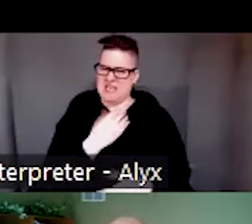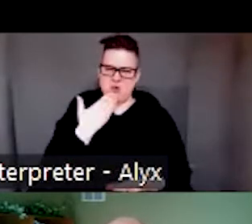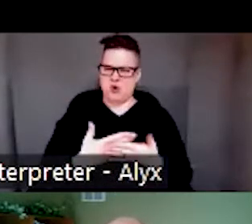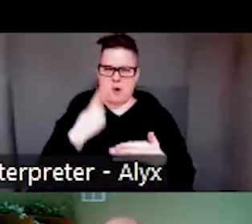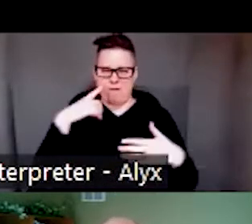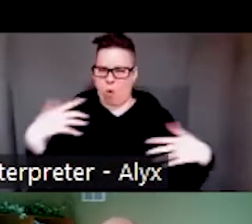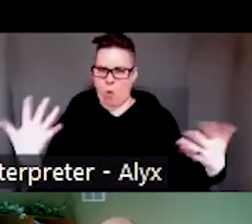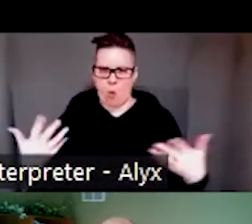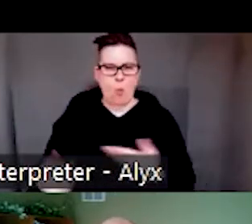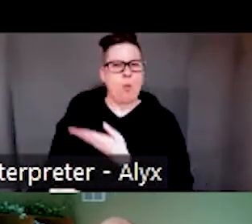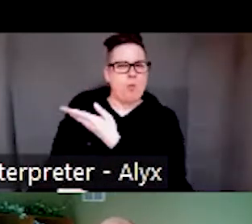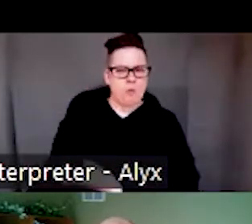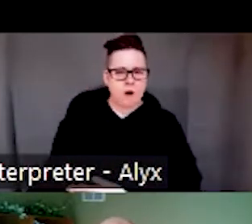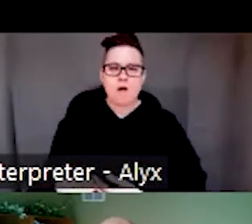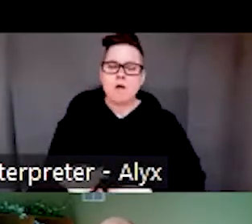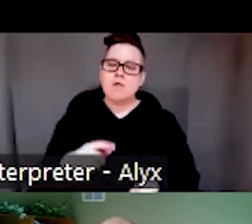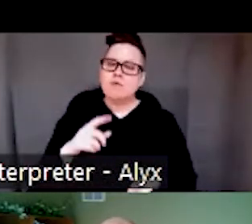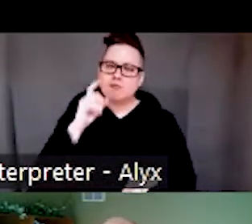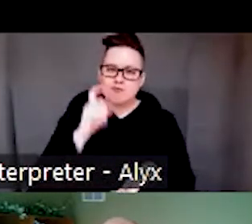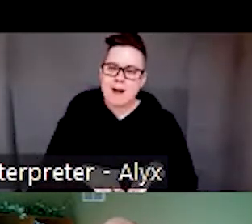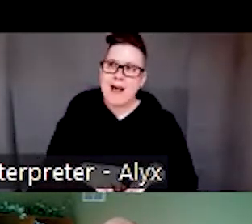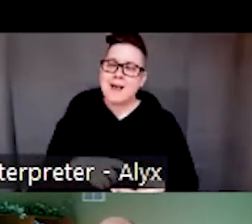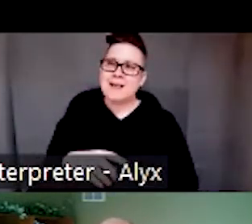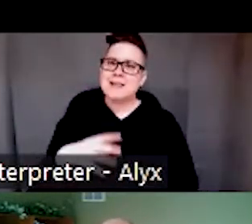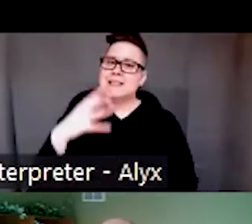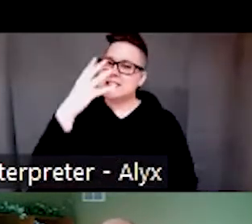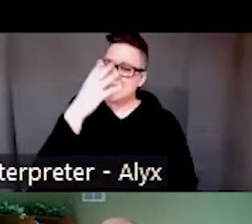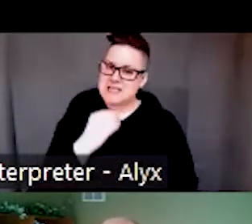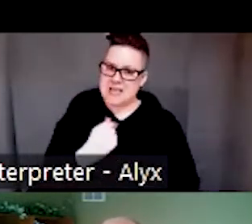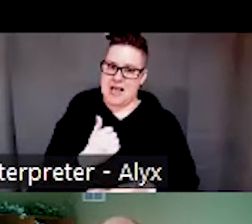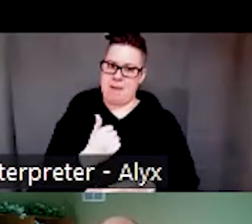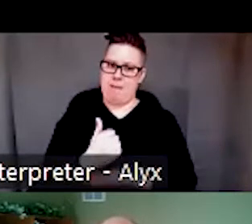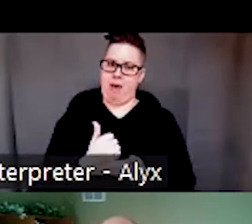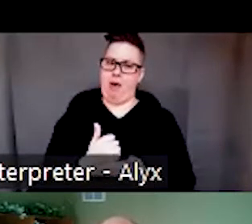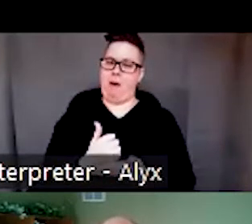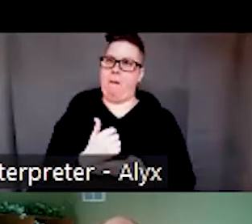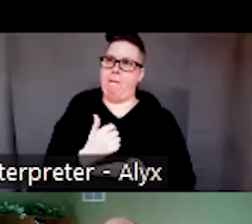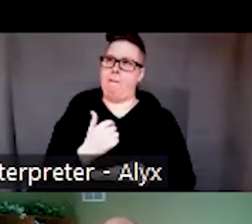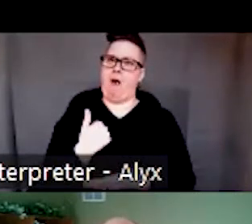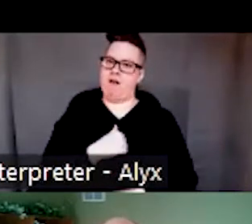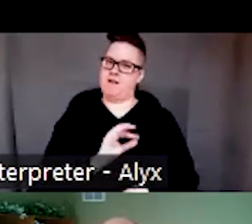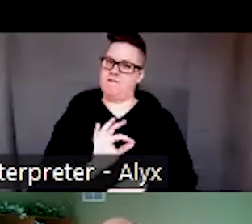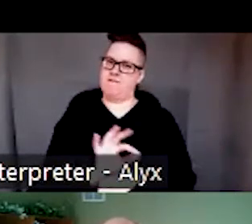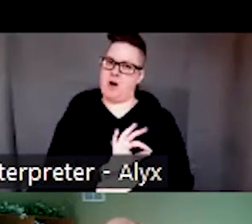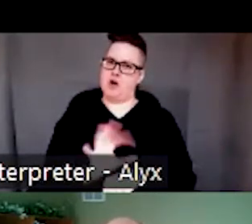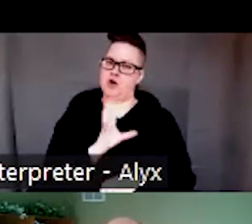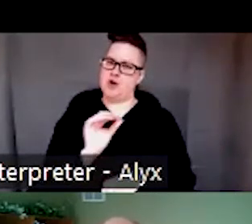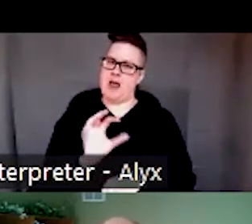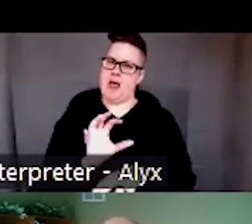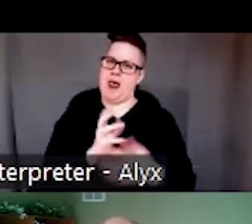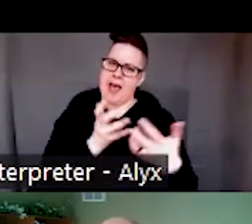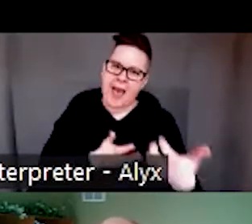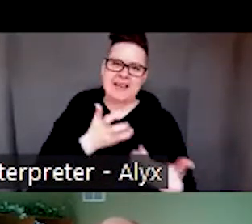for, what we recognize is that sleep optimizes our adaptation and function at every level